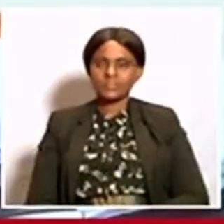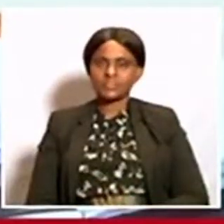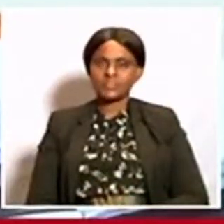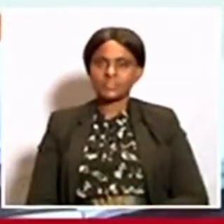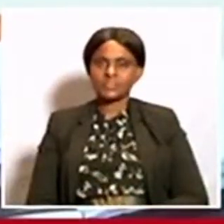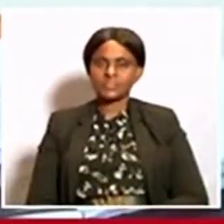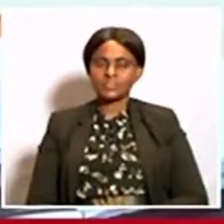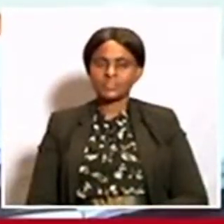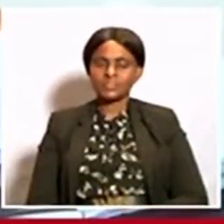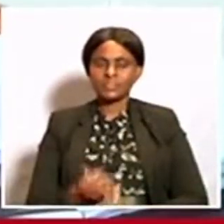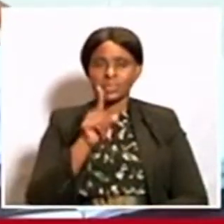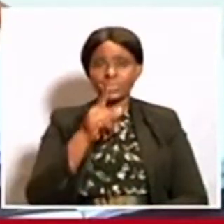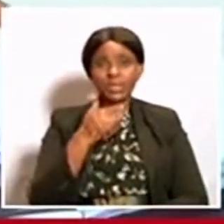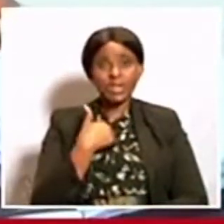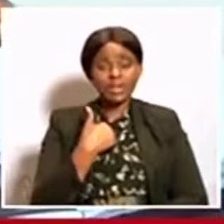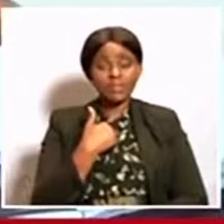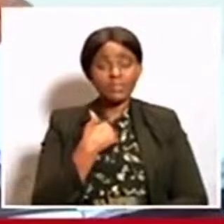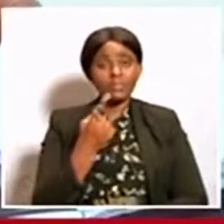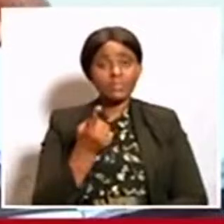You have it?